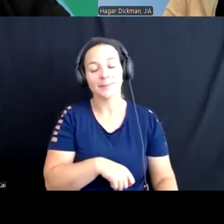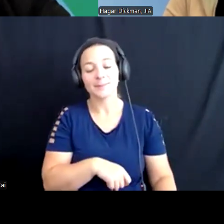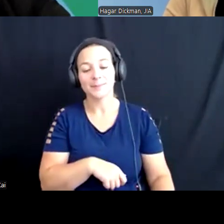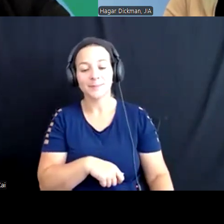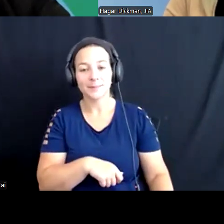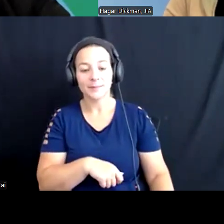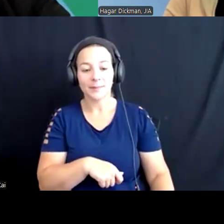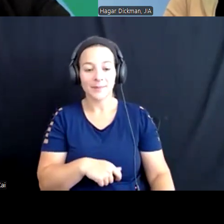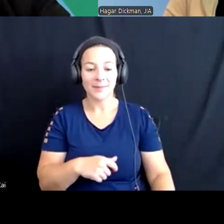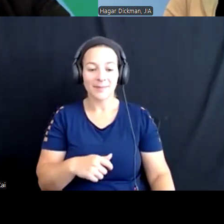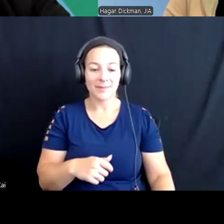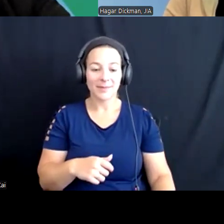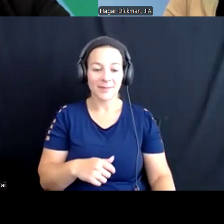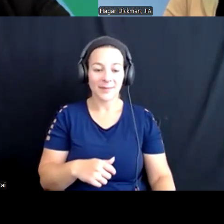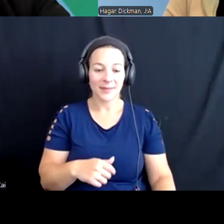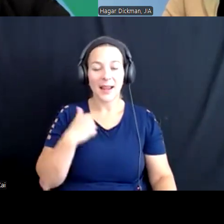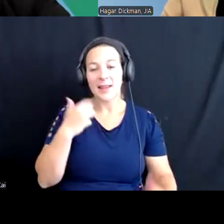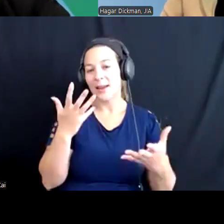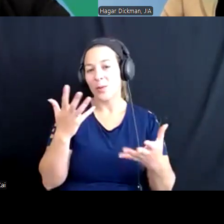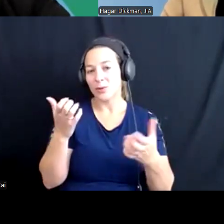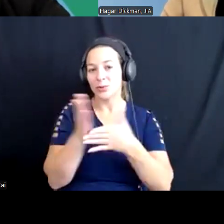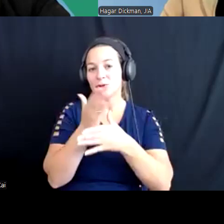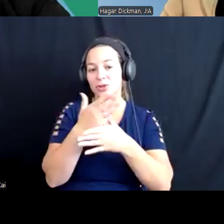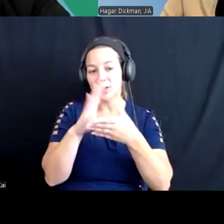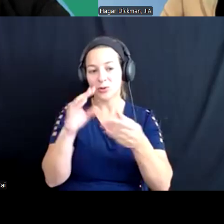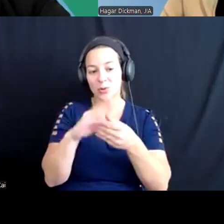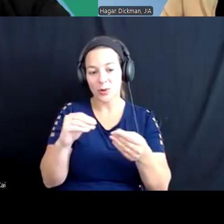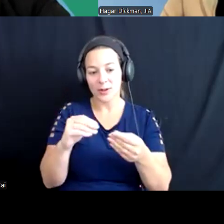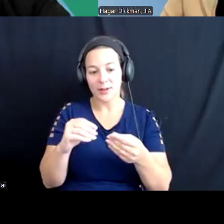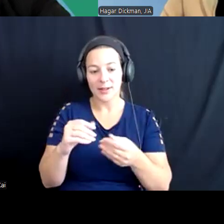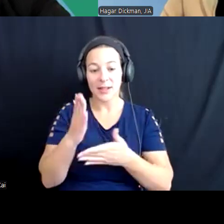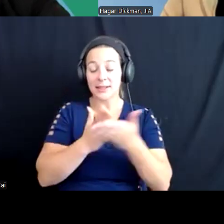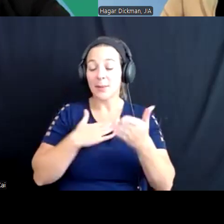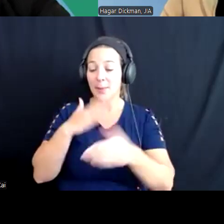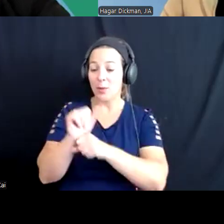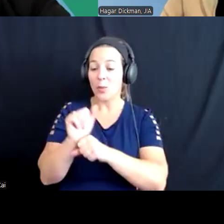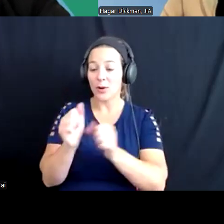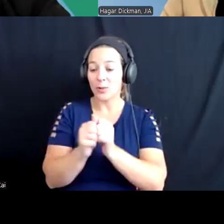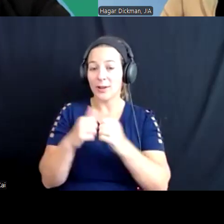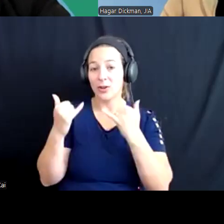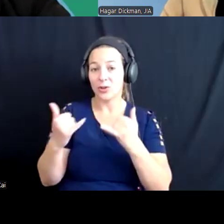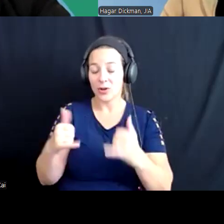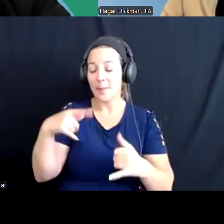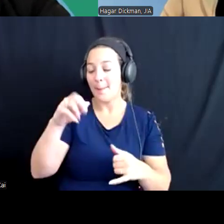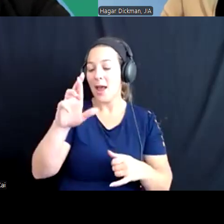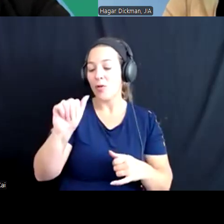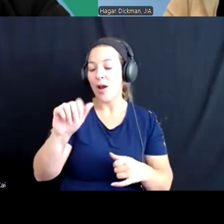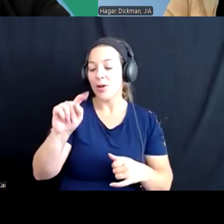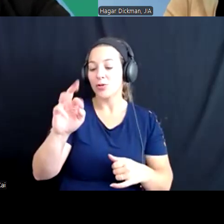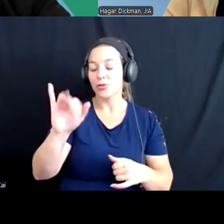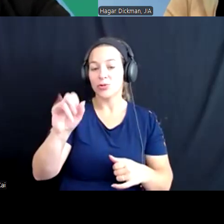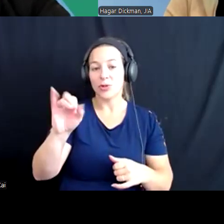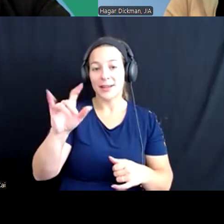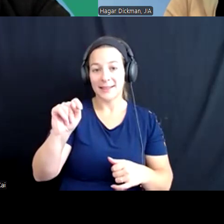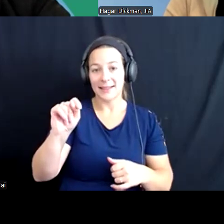I'd kind of like to tell a story. In some of my work with my current paratransit agency